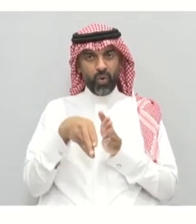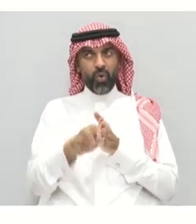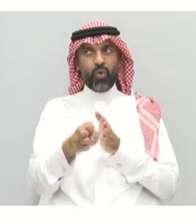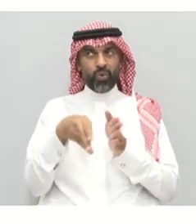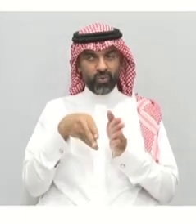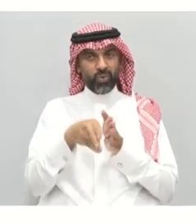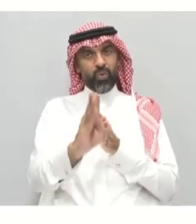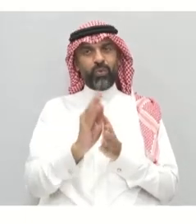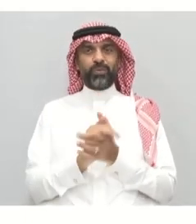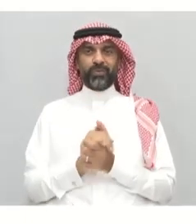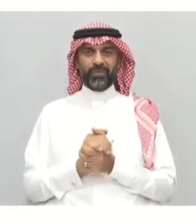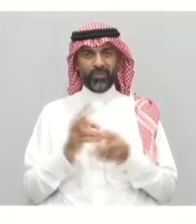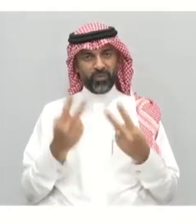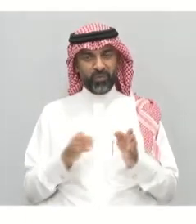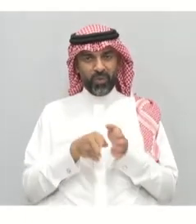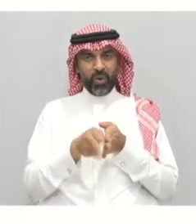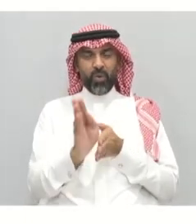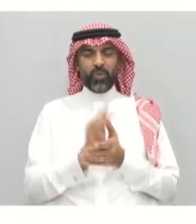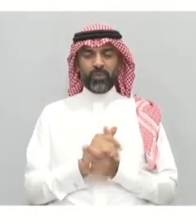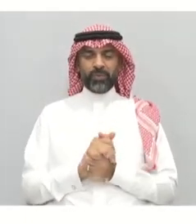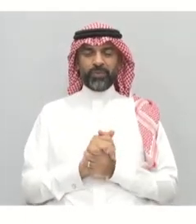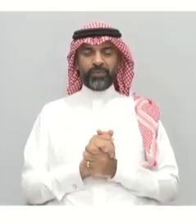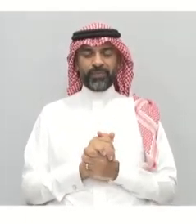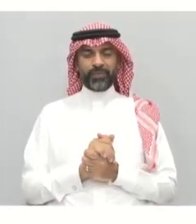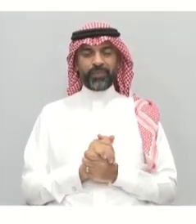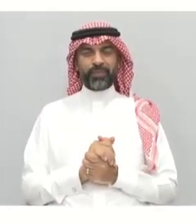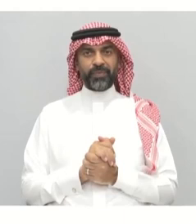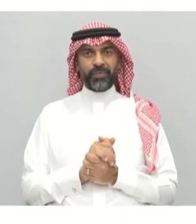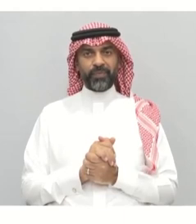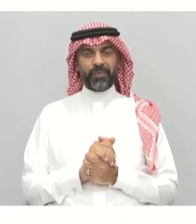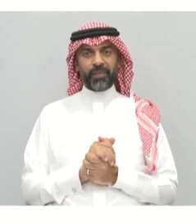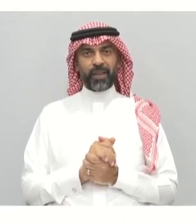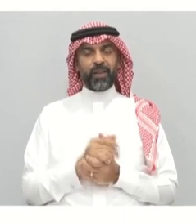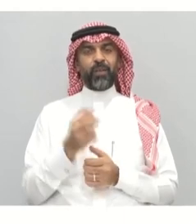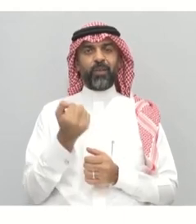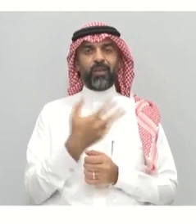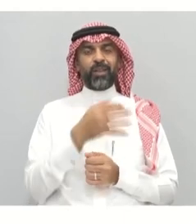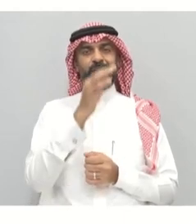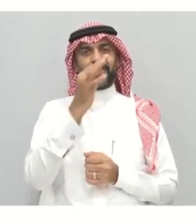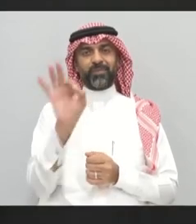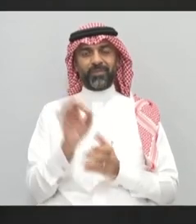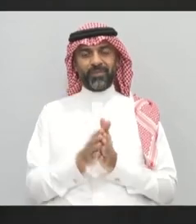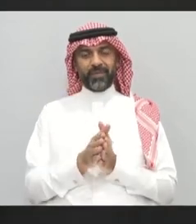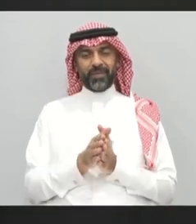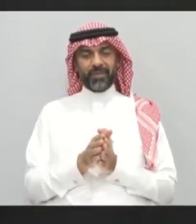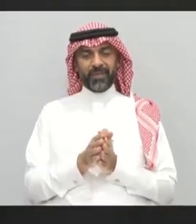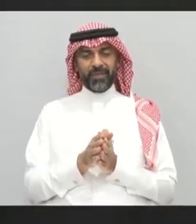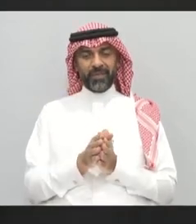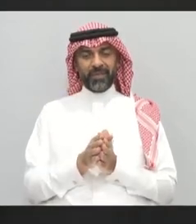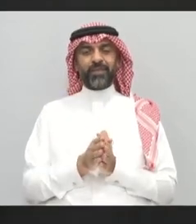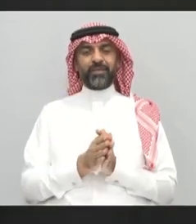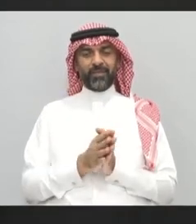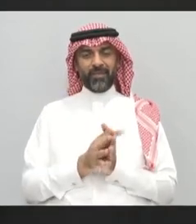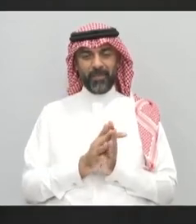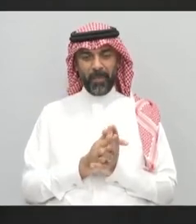go. Okay, well done. I want you to scan the barcode in your